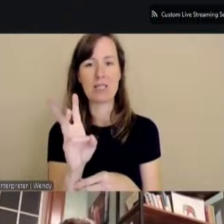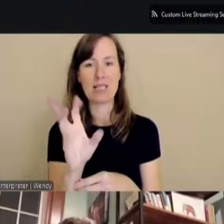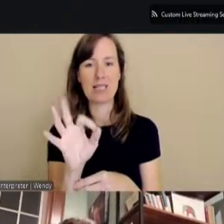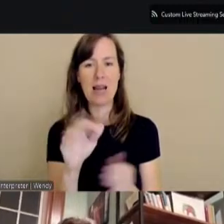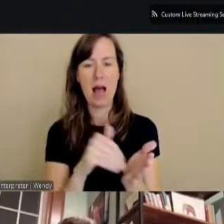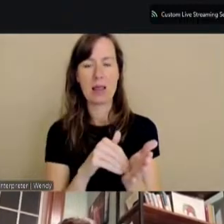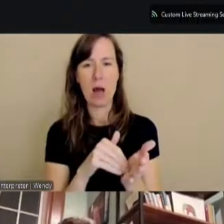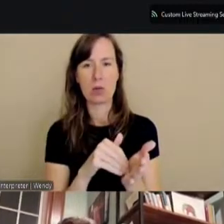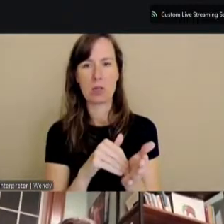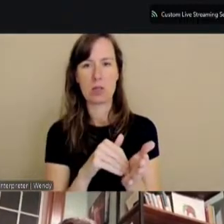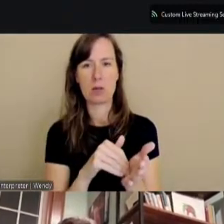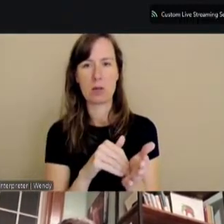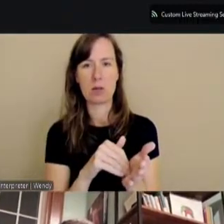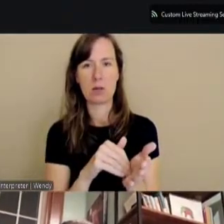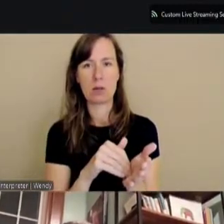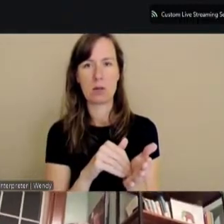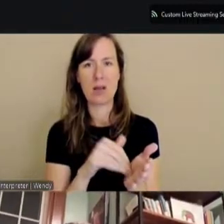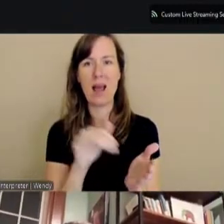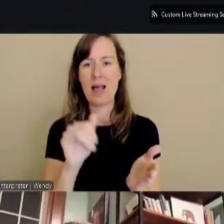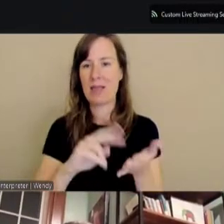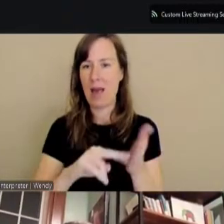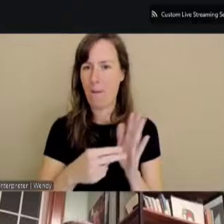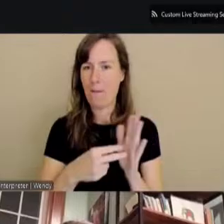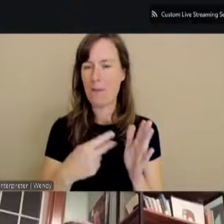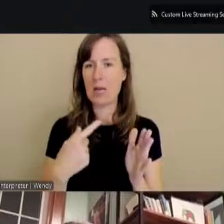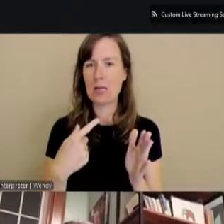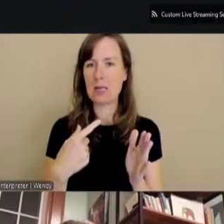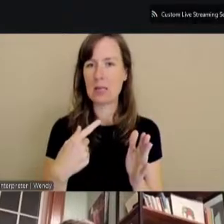$769,000. So that means that we would have to,